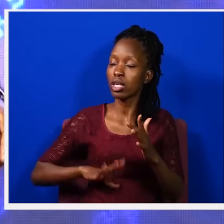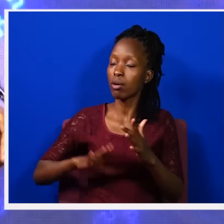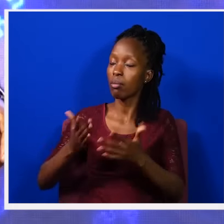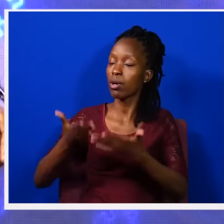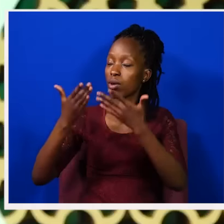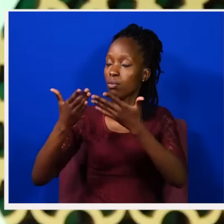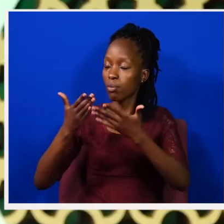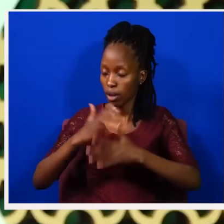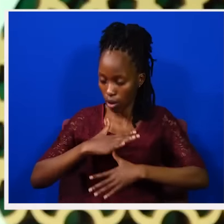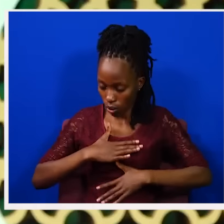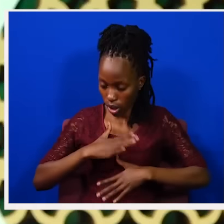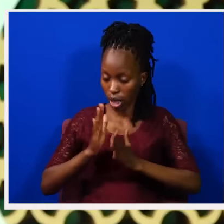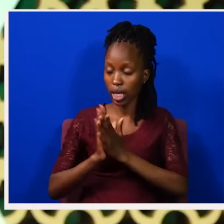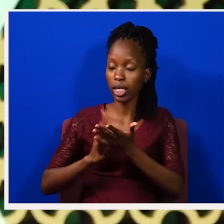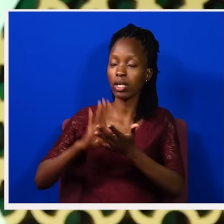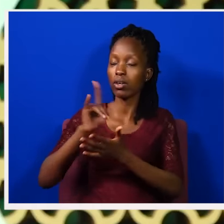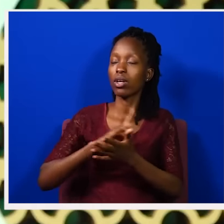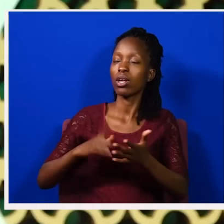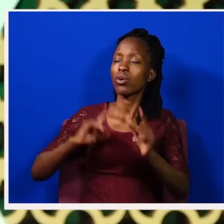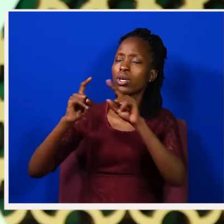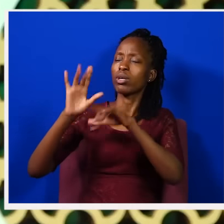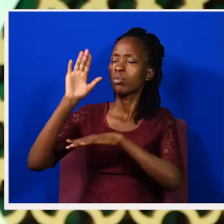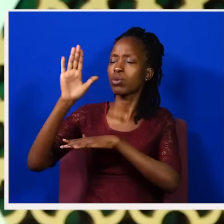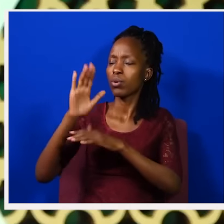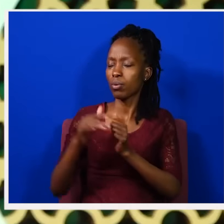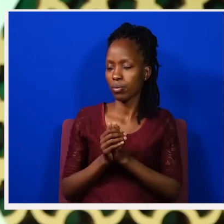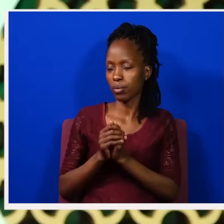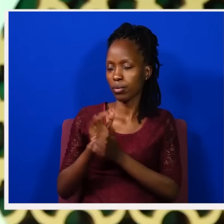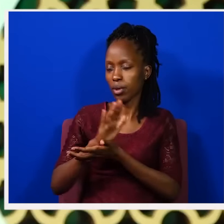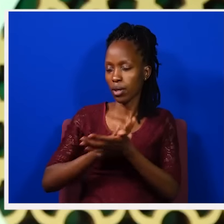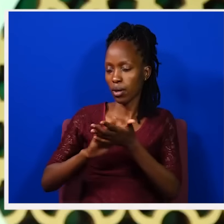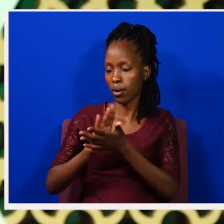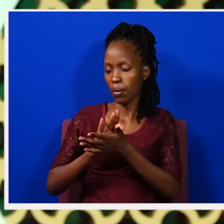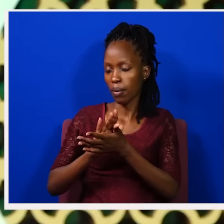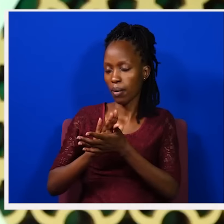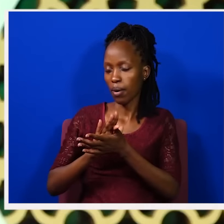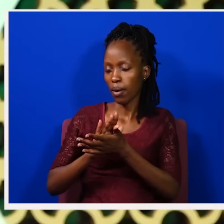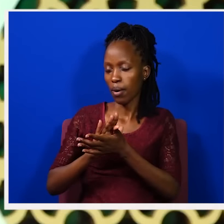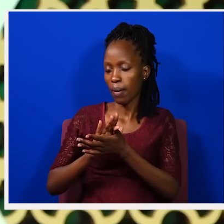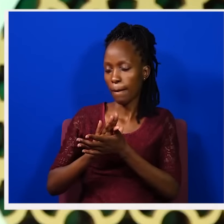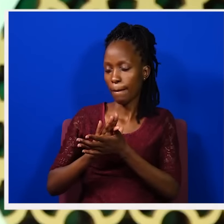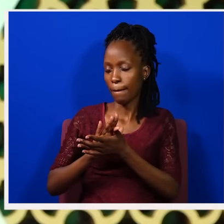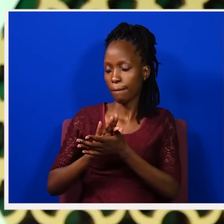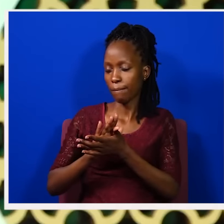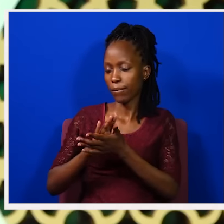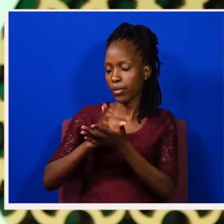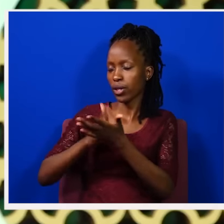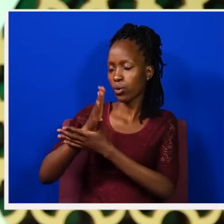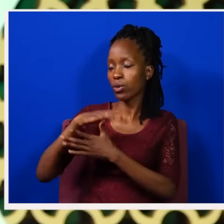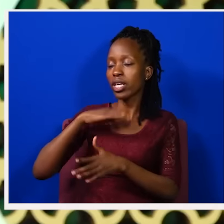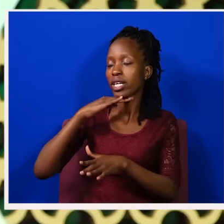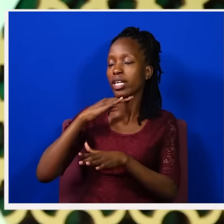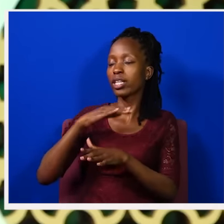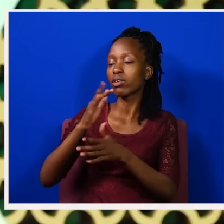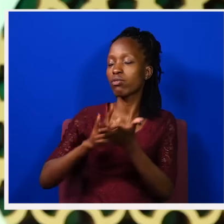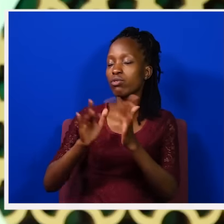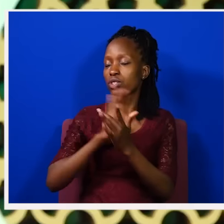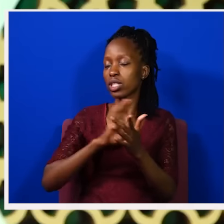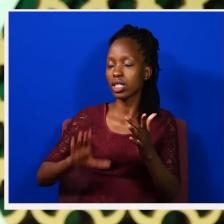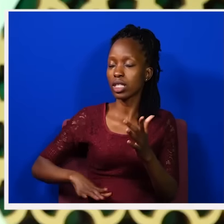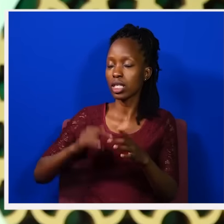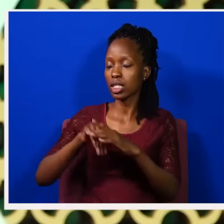glorified. For we come to you based purely on the grounds of the death of the Lord Jesus. In Jesus' name